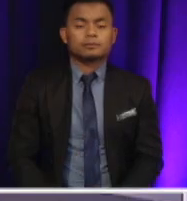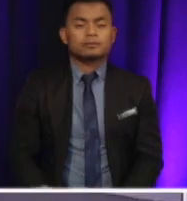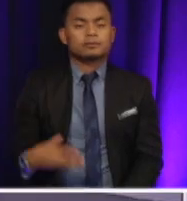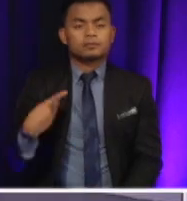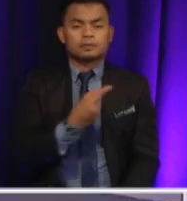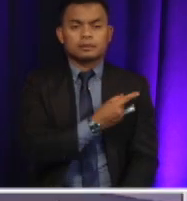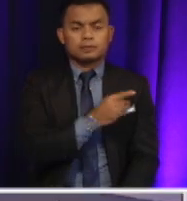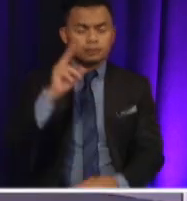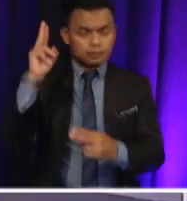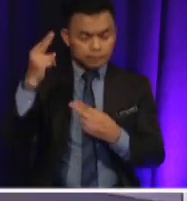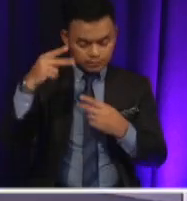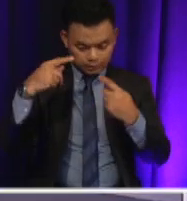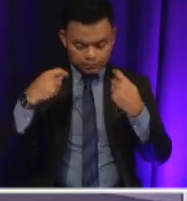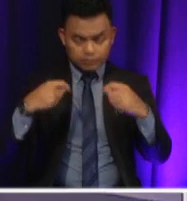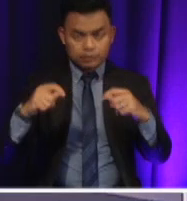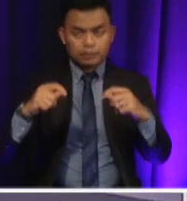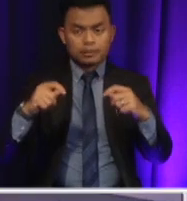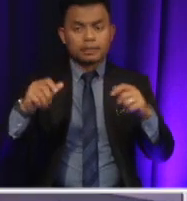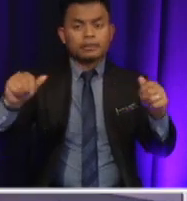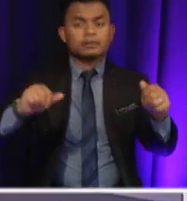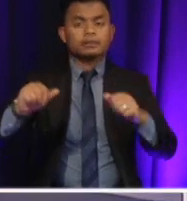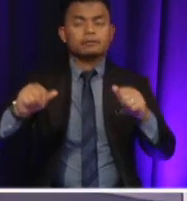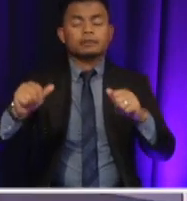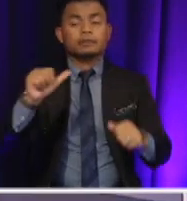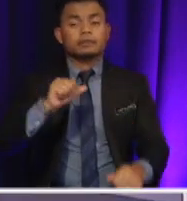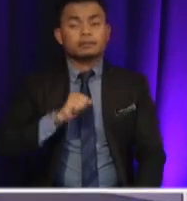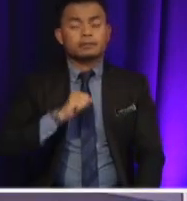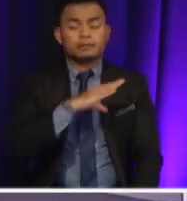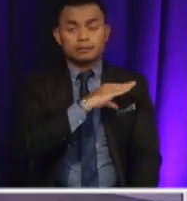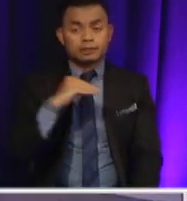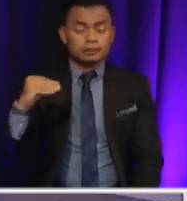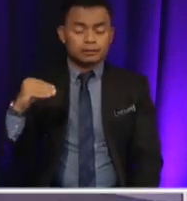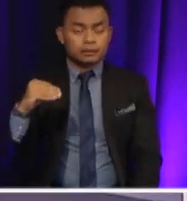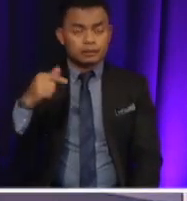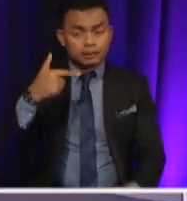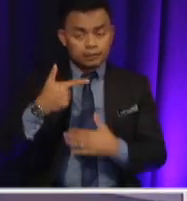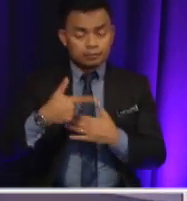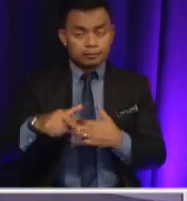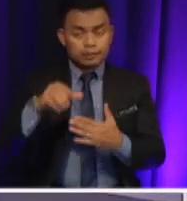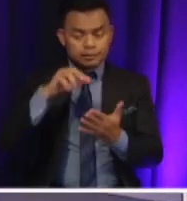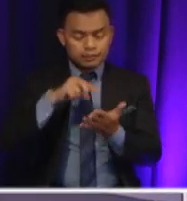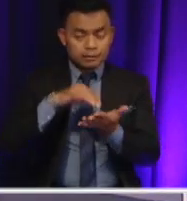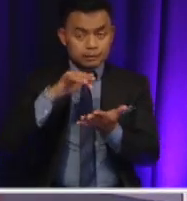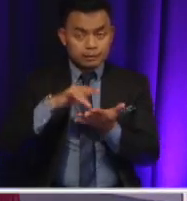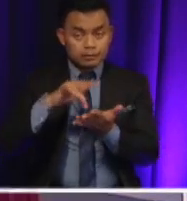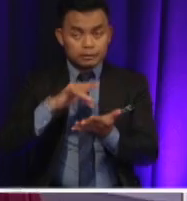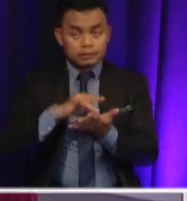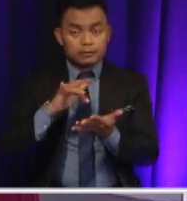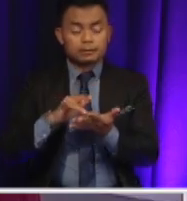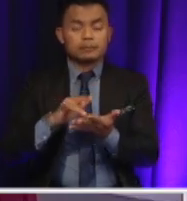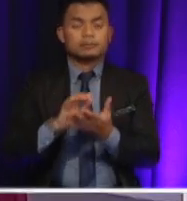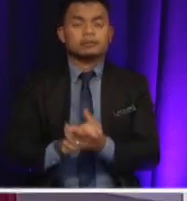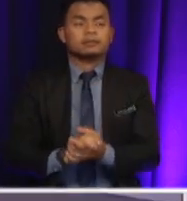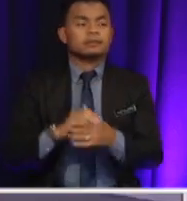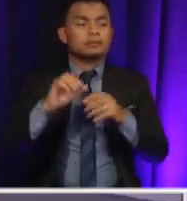own. And when you click on the button finish, they will give you the response. Yeah, the results, whether